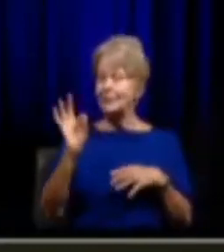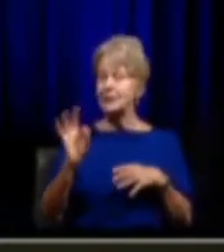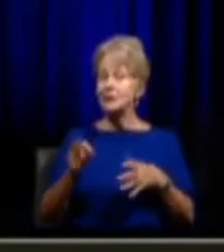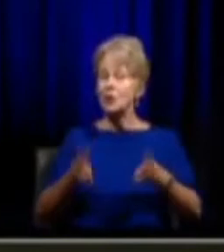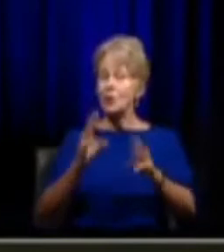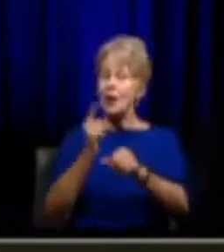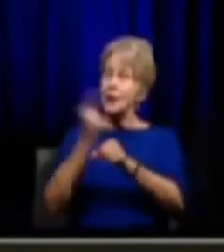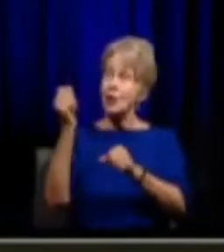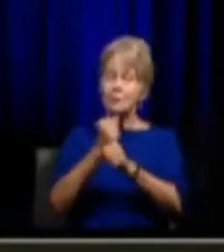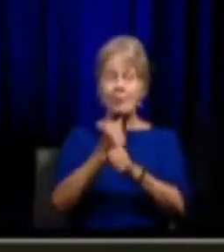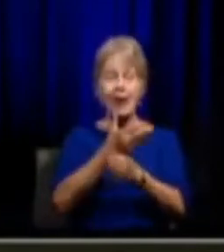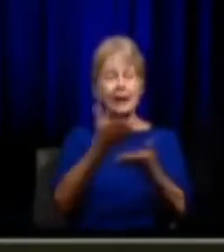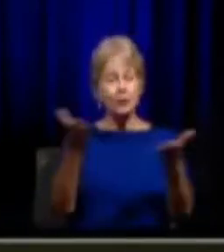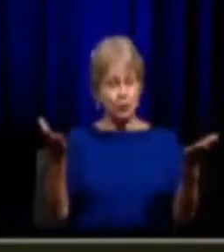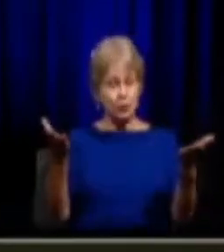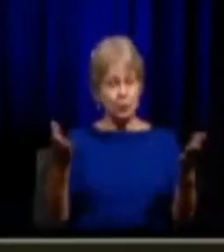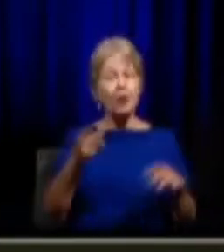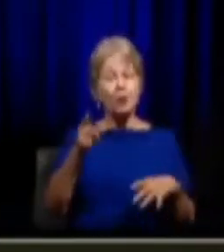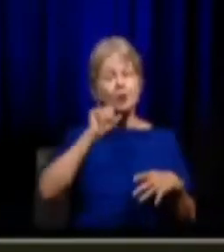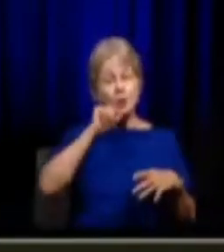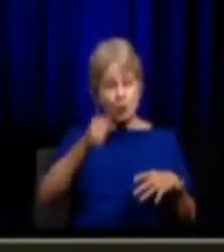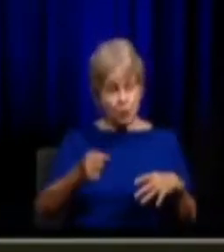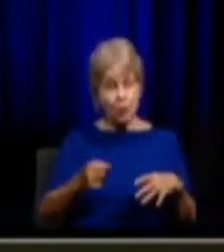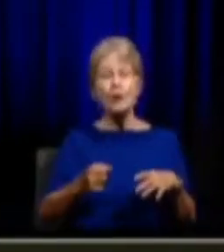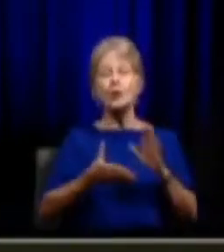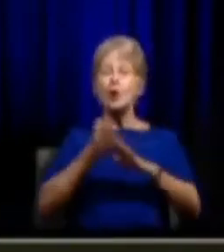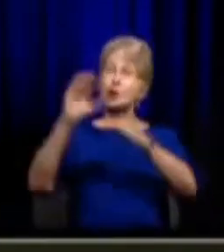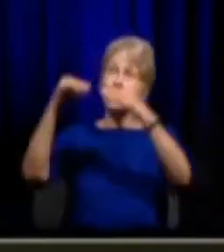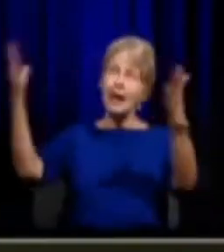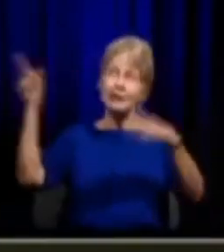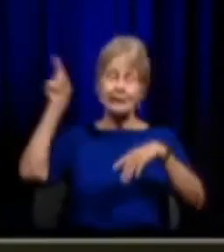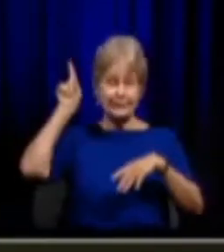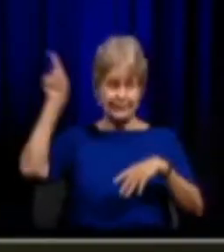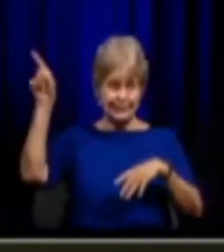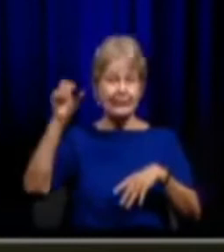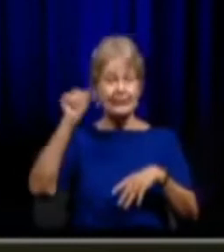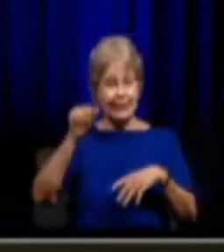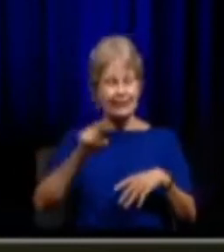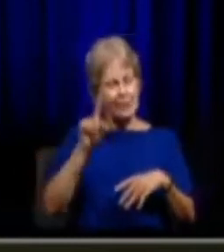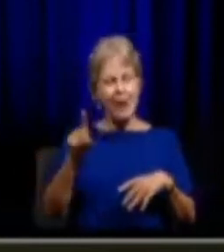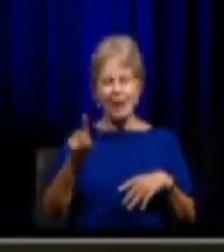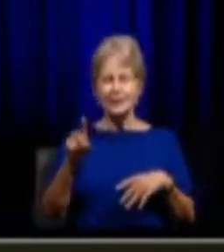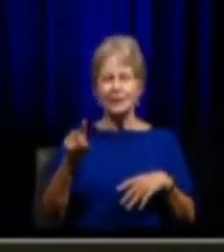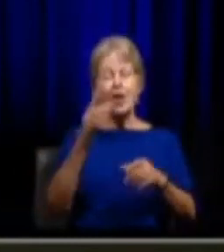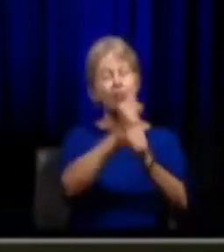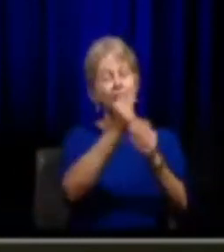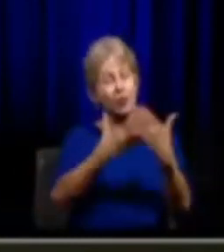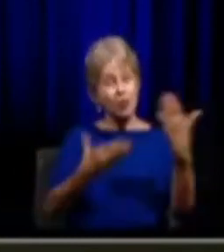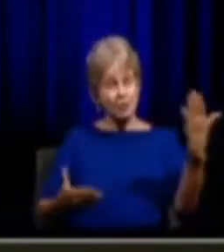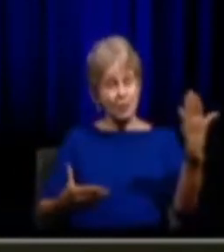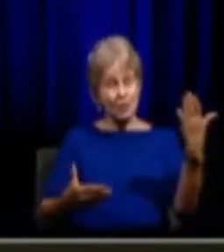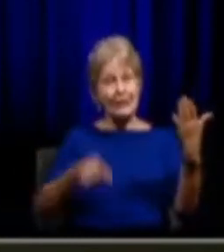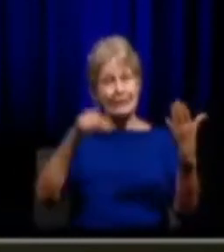you. You will make it into eternity, but God's gospel is also right here, right now, getting to experience his